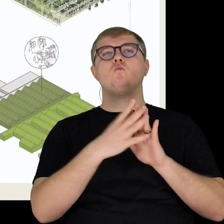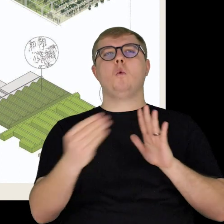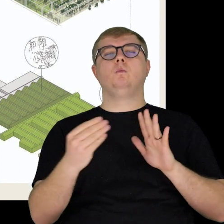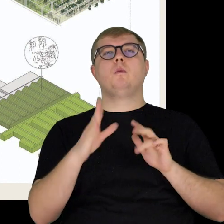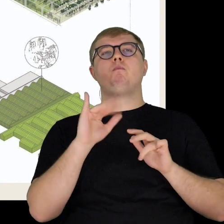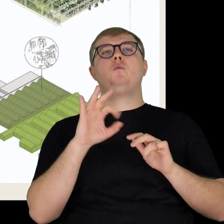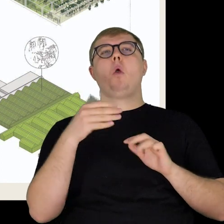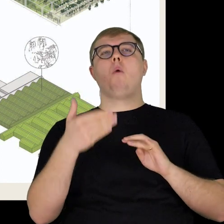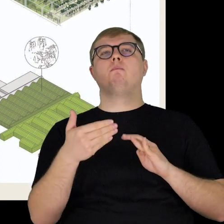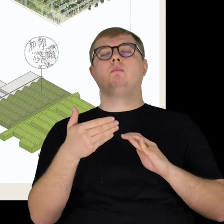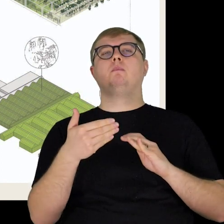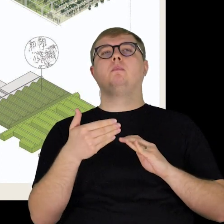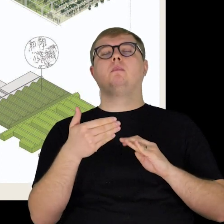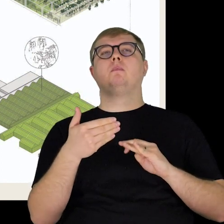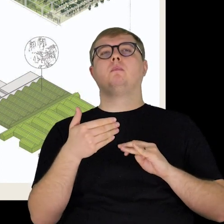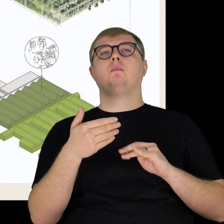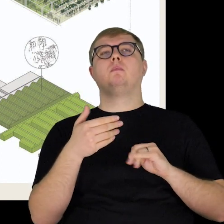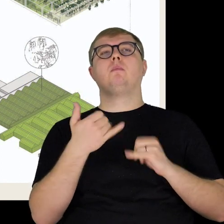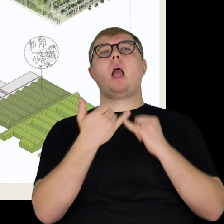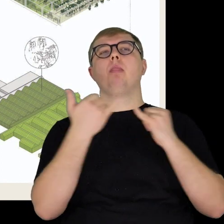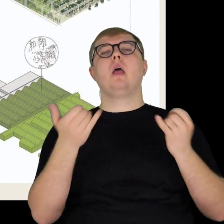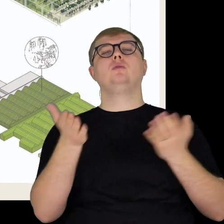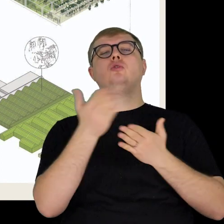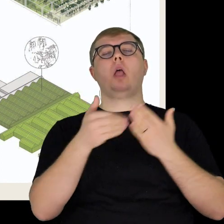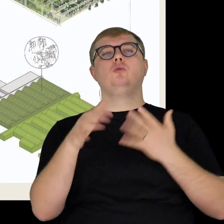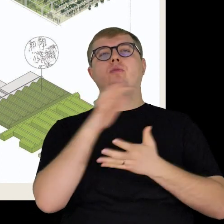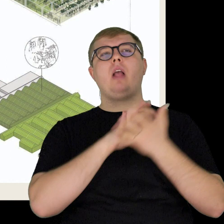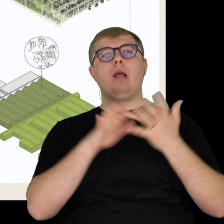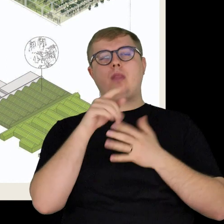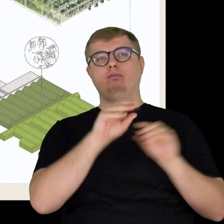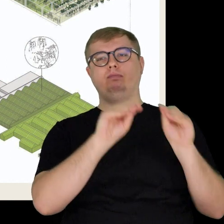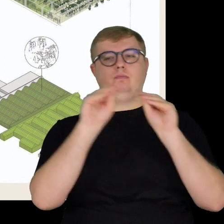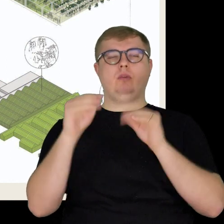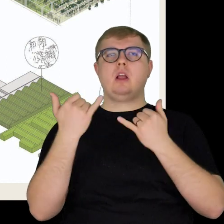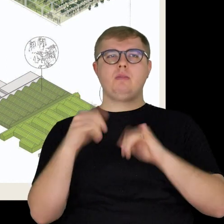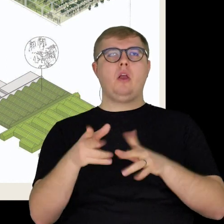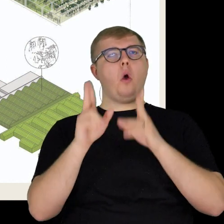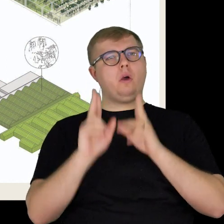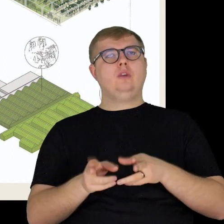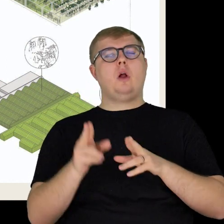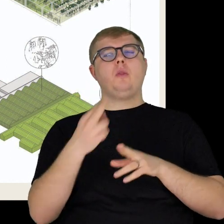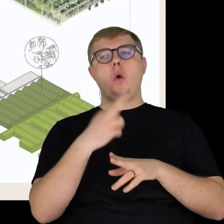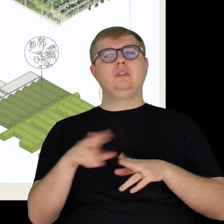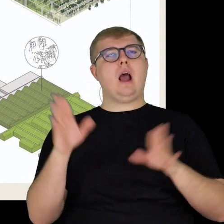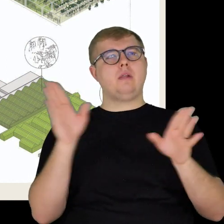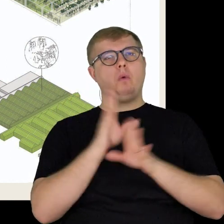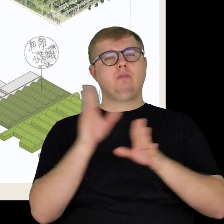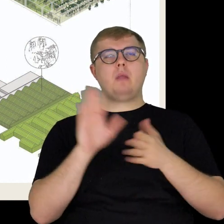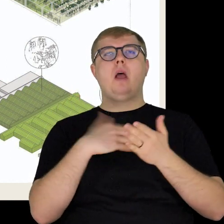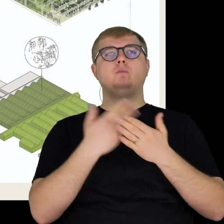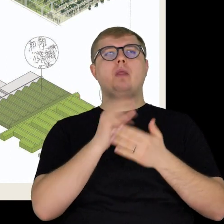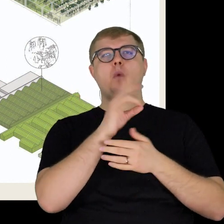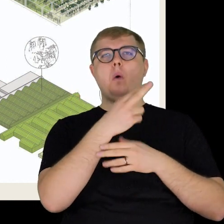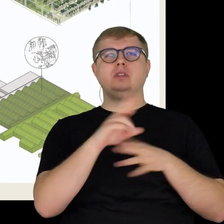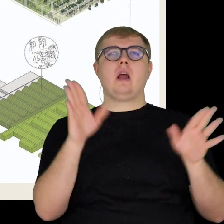a biome from another part of the world. They transport a particular kind of atmosphere, a particular climatic kind of zone, a biome, to,